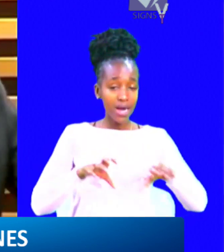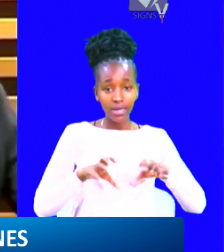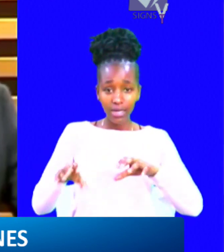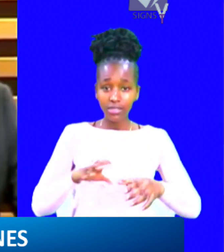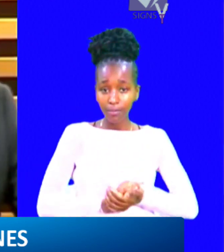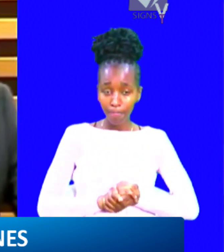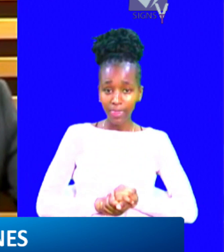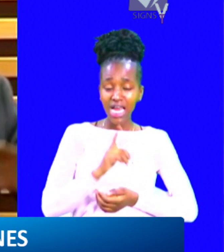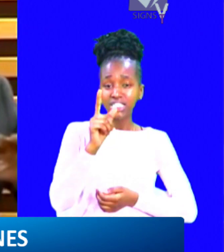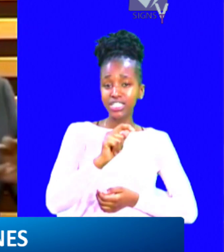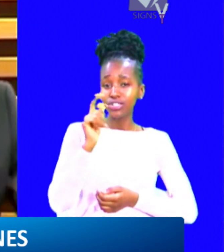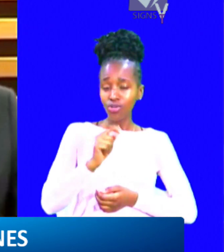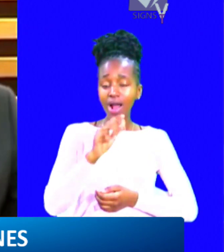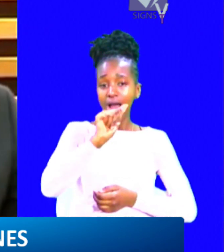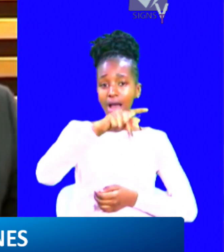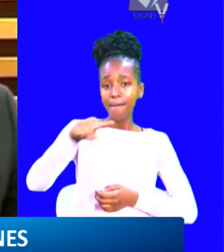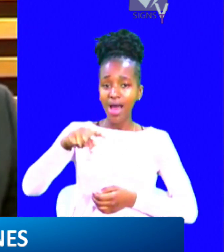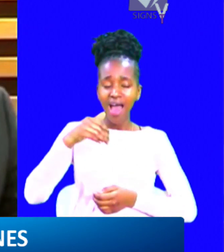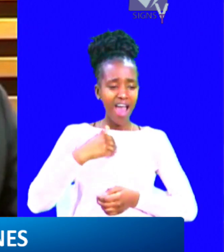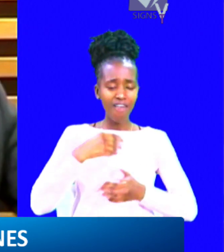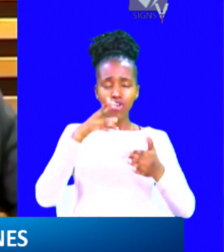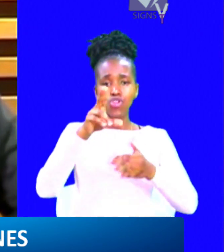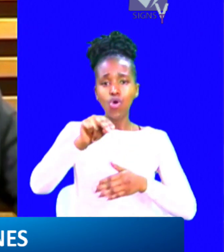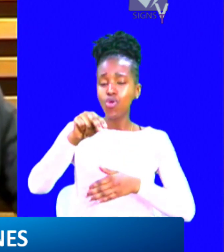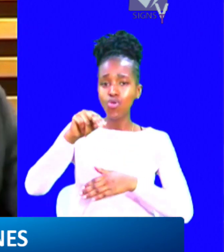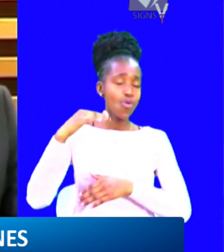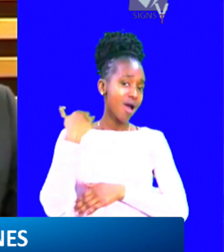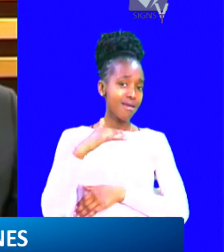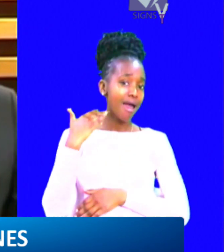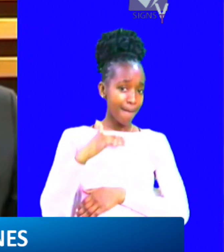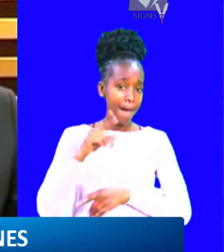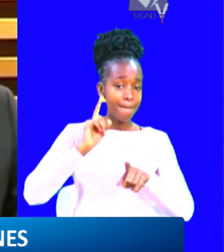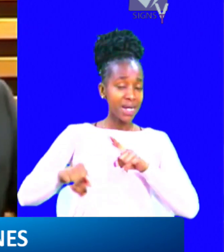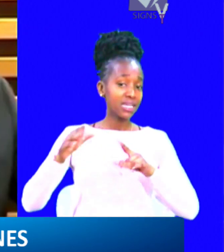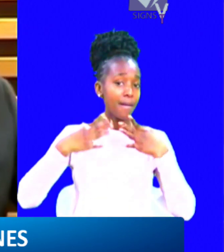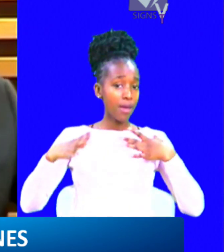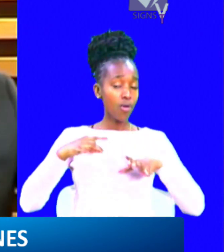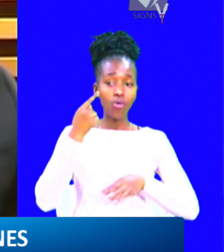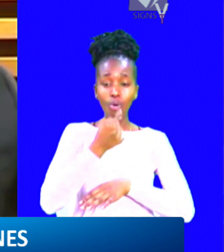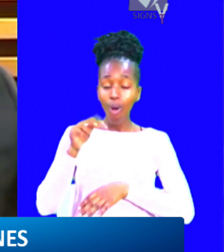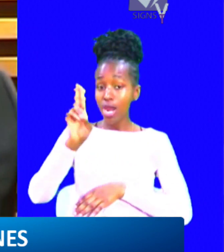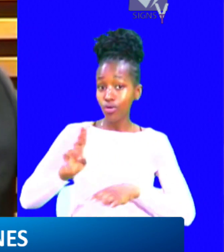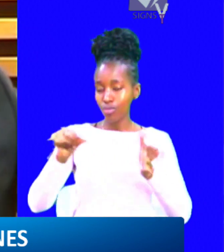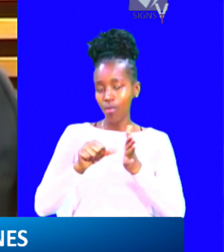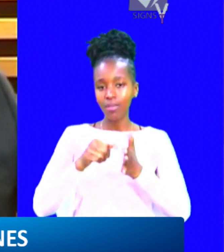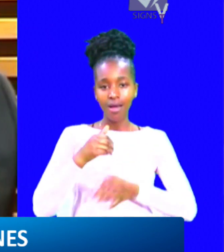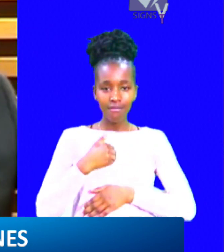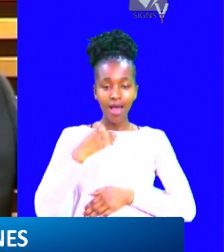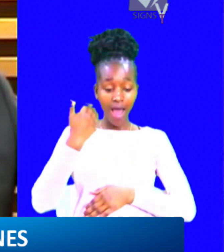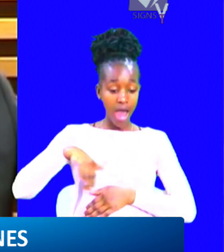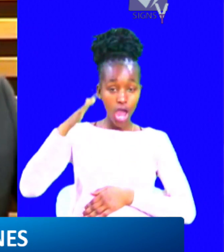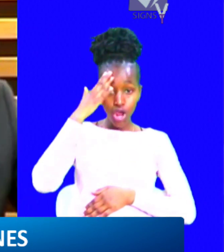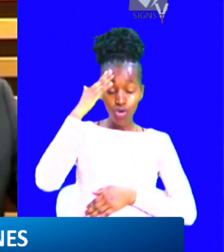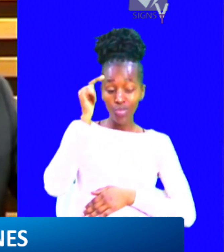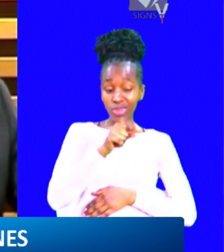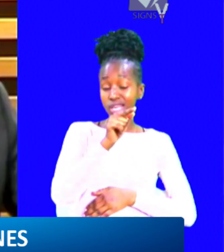TikTok as an entity has committed no crime. It is how it is used, Mr. Speaker. Mr. Speaker, the heart of that